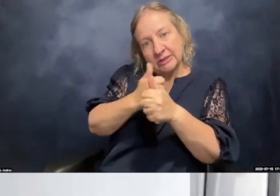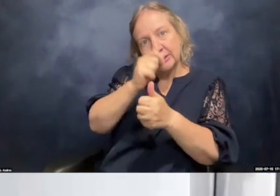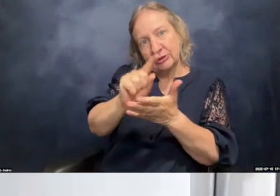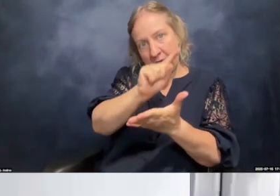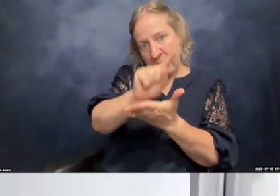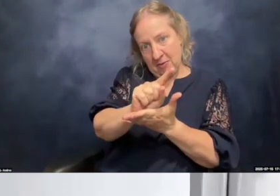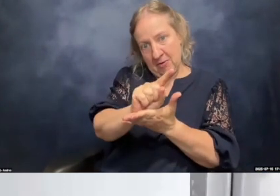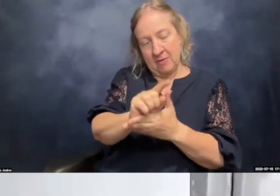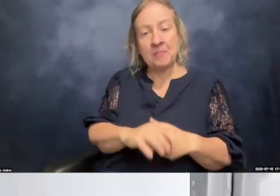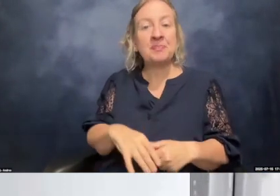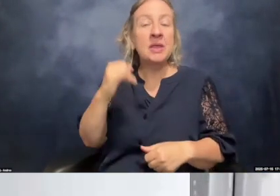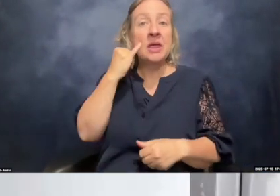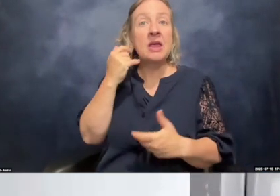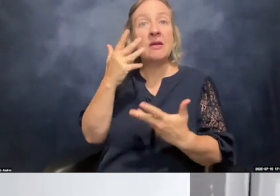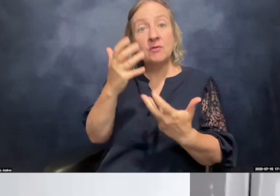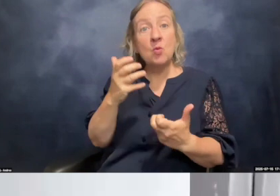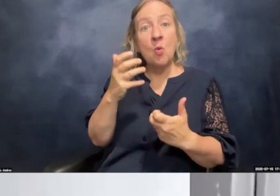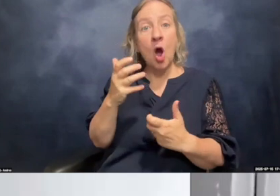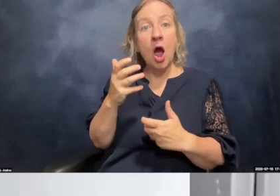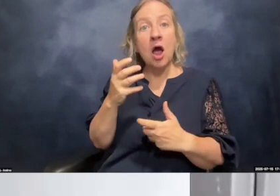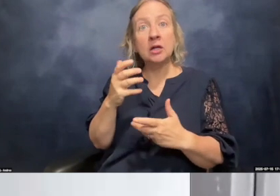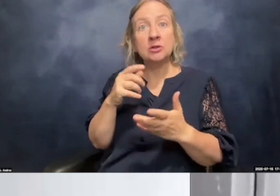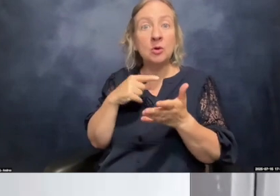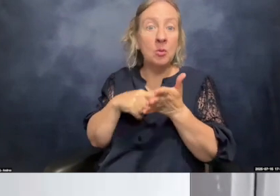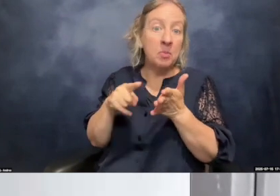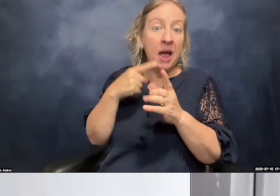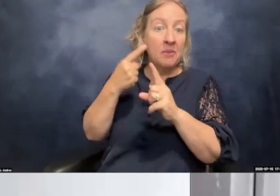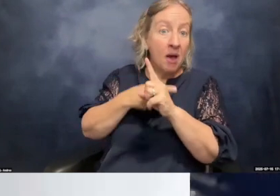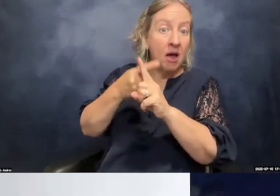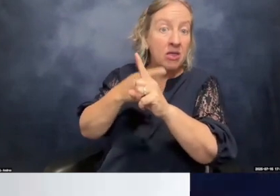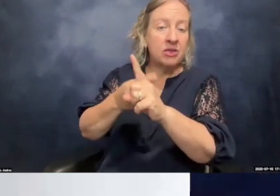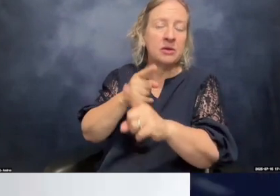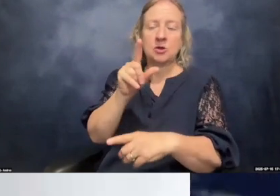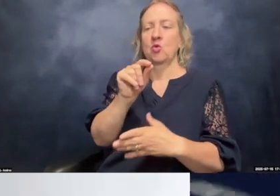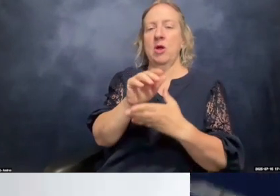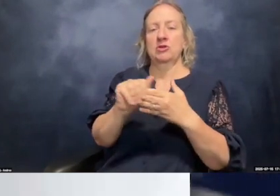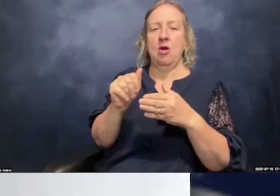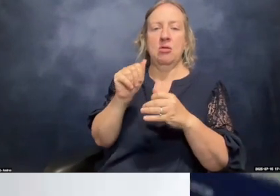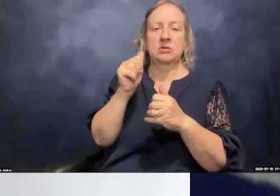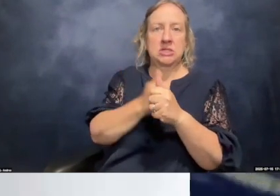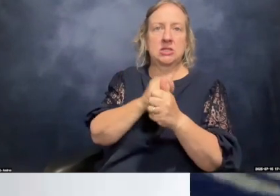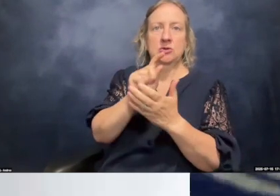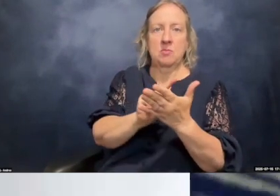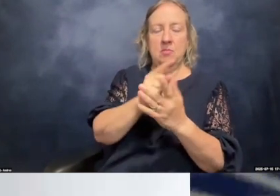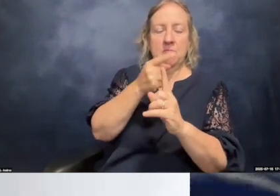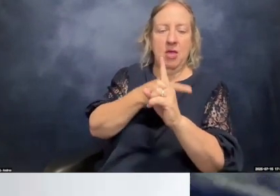you want like a subscription, you're gonna pay only $20 a month. We haven't had to worry about some of